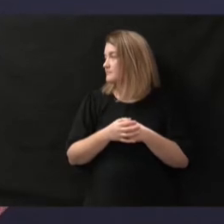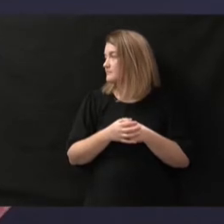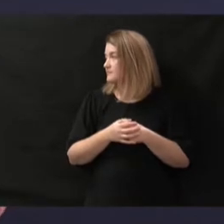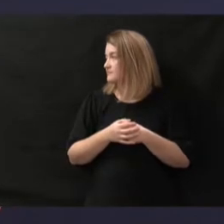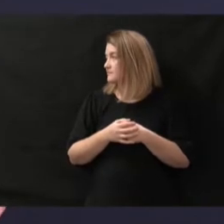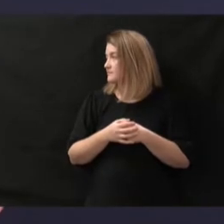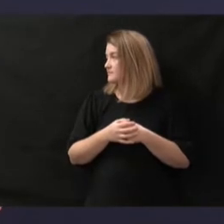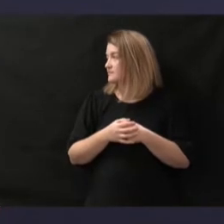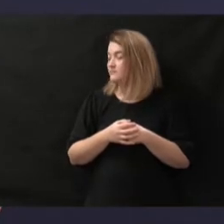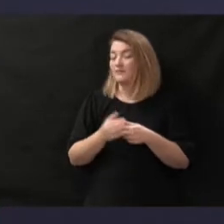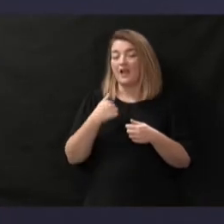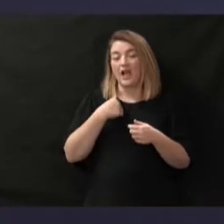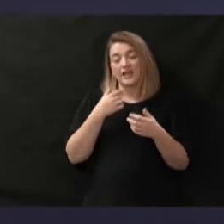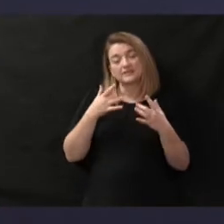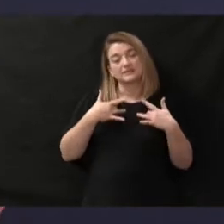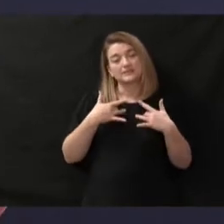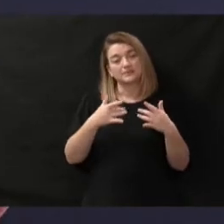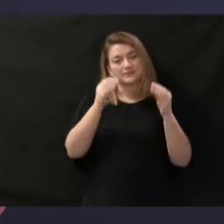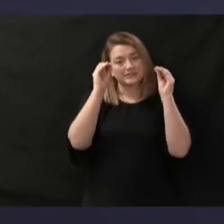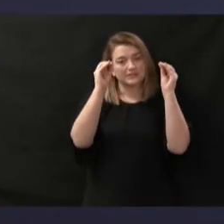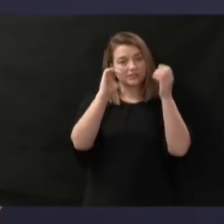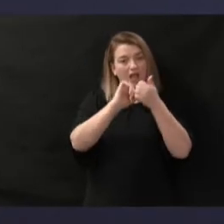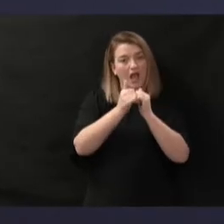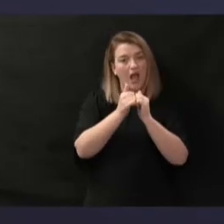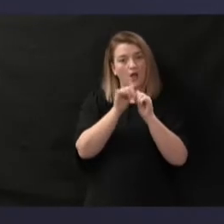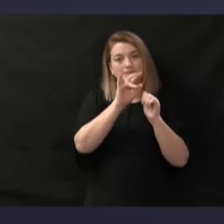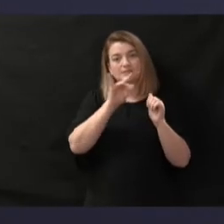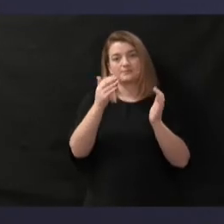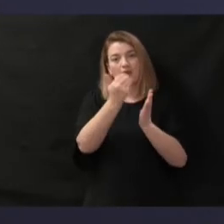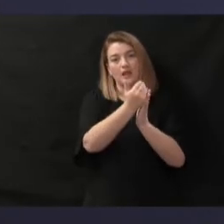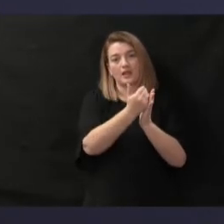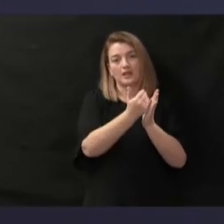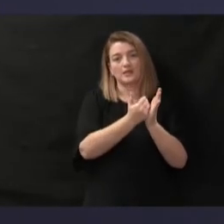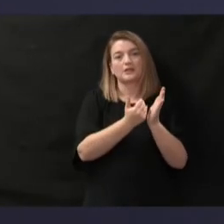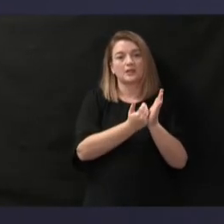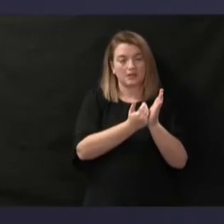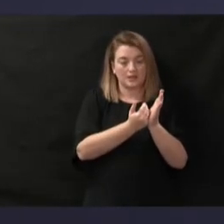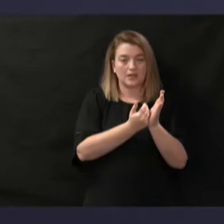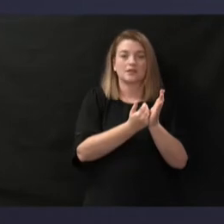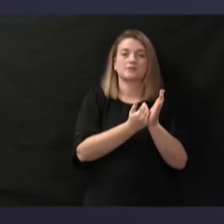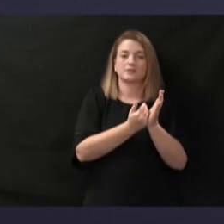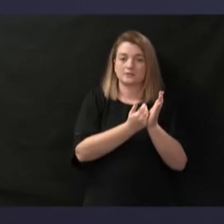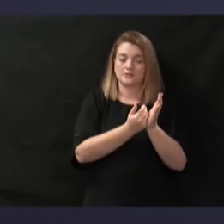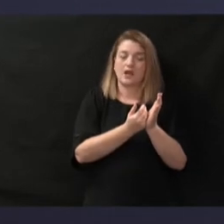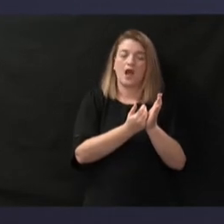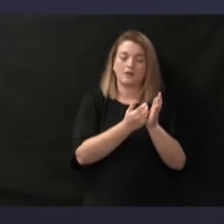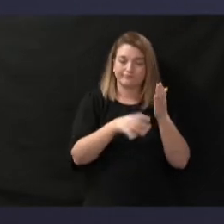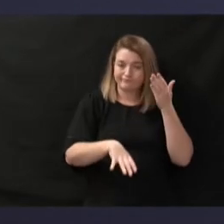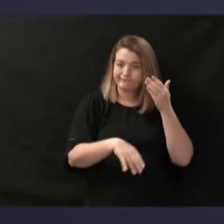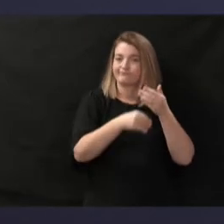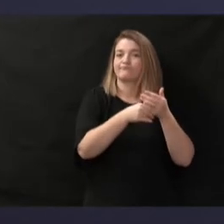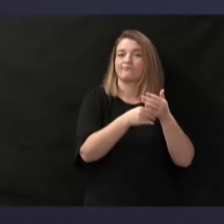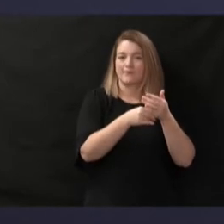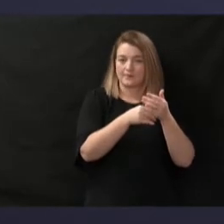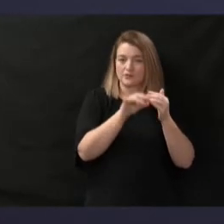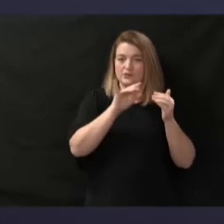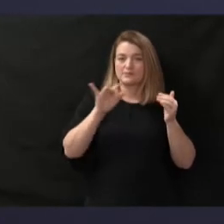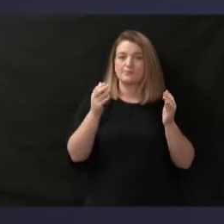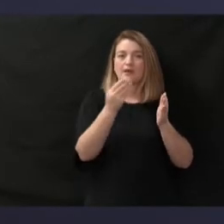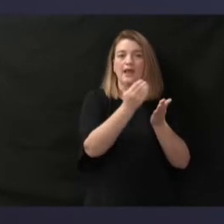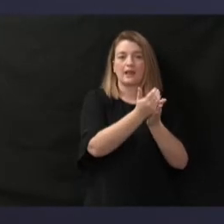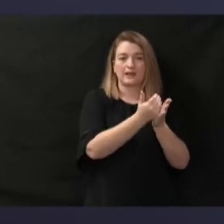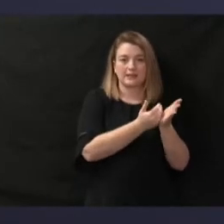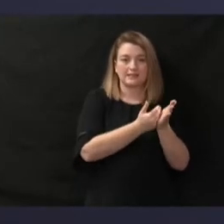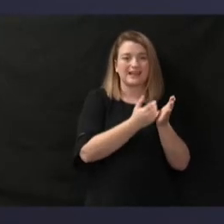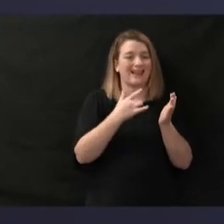list. Those are the brain words for that spelling, or heart words for that spelling list. And I'd like to group things together so